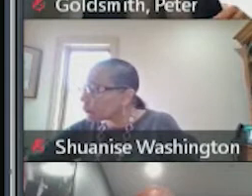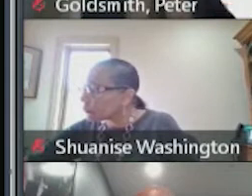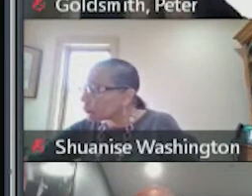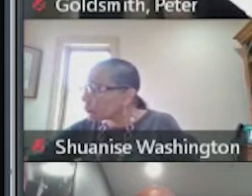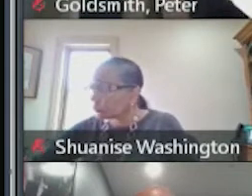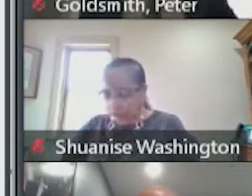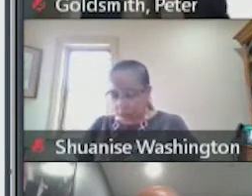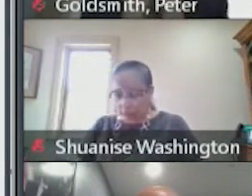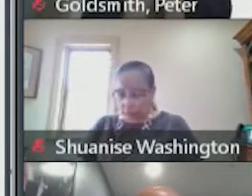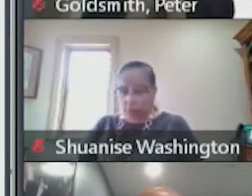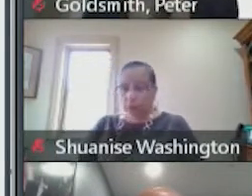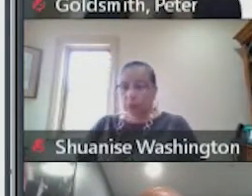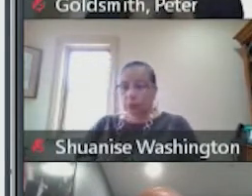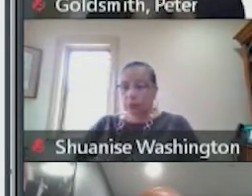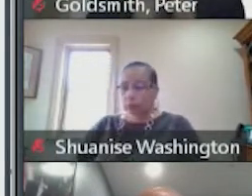more, item 6.